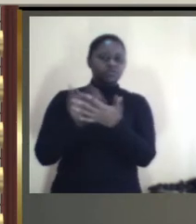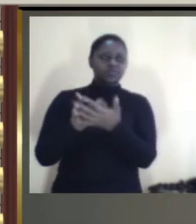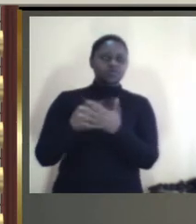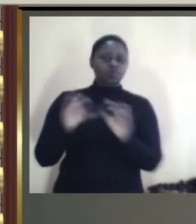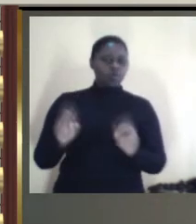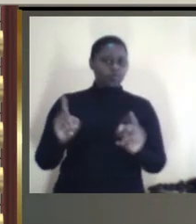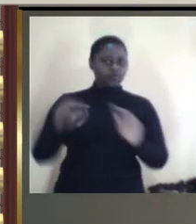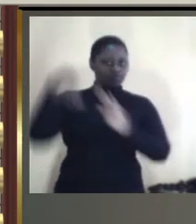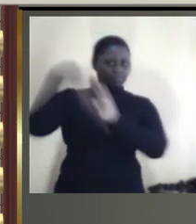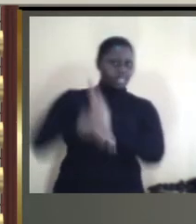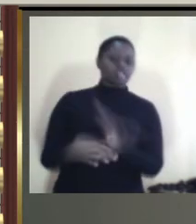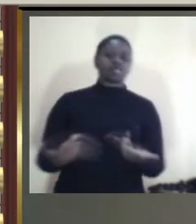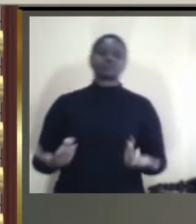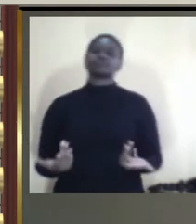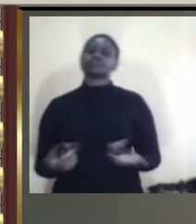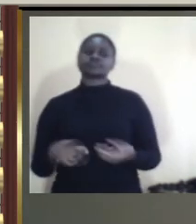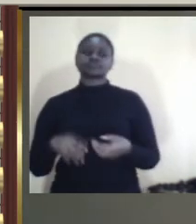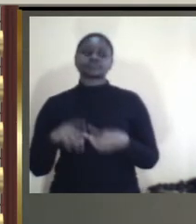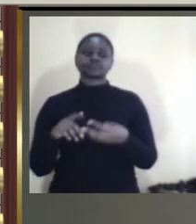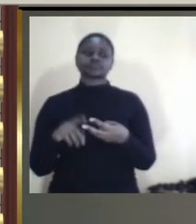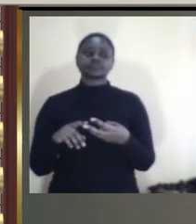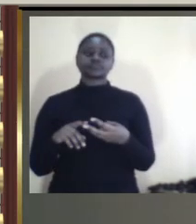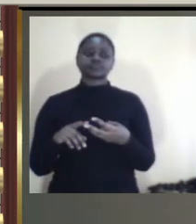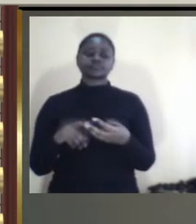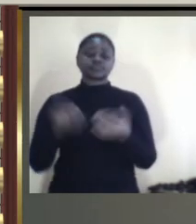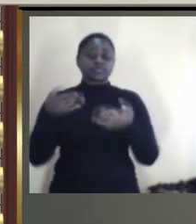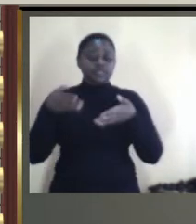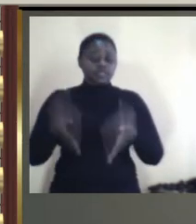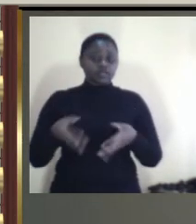that goes unrecorded. In the year